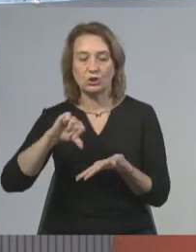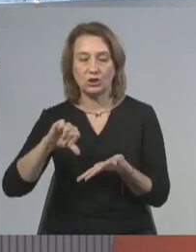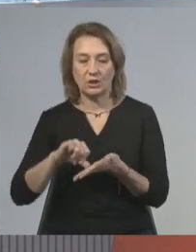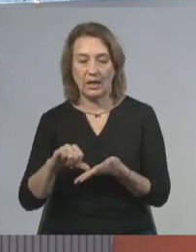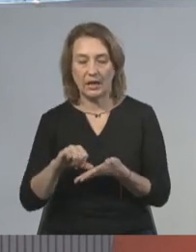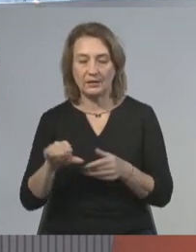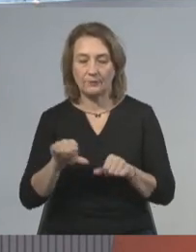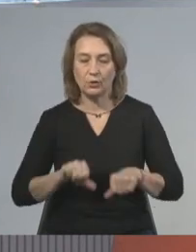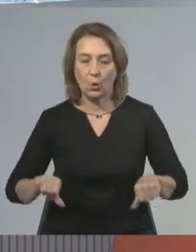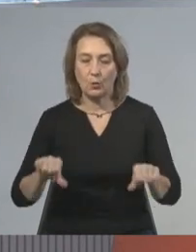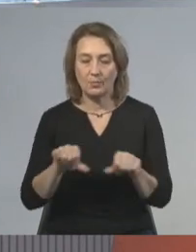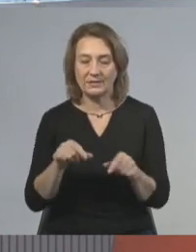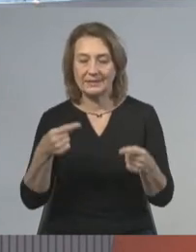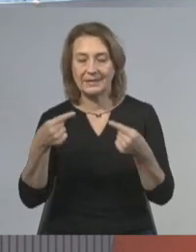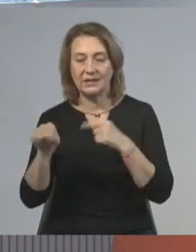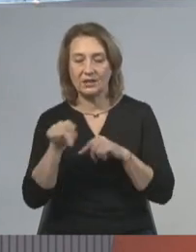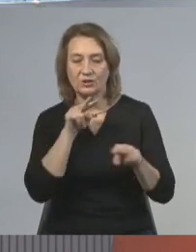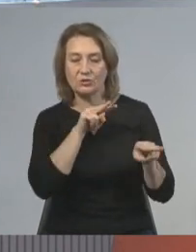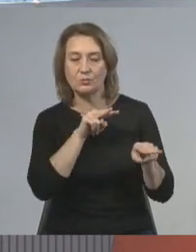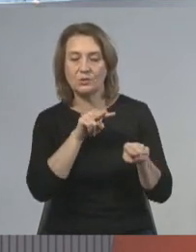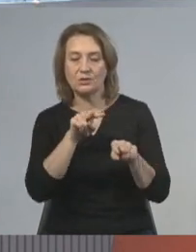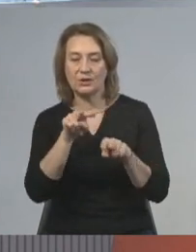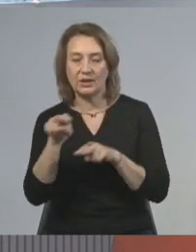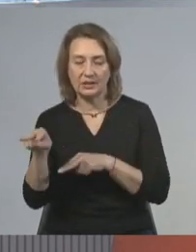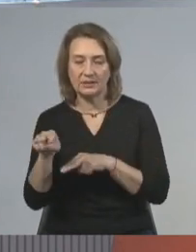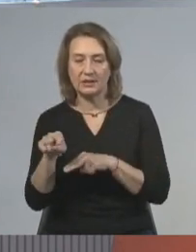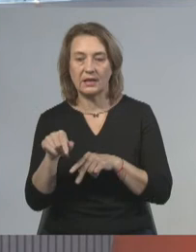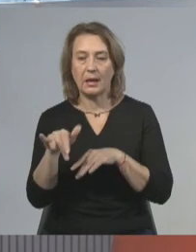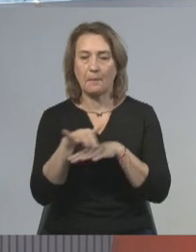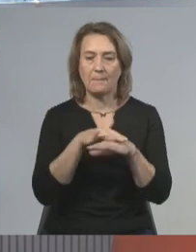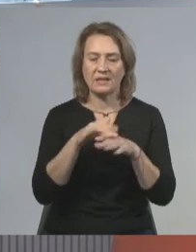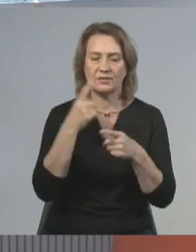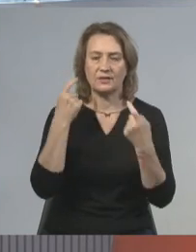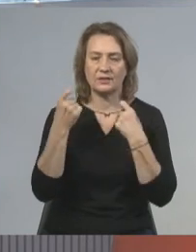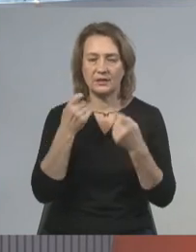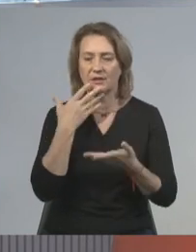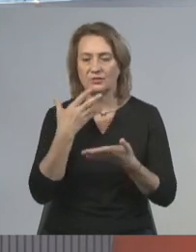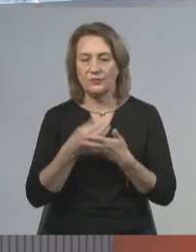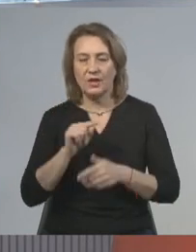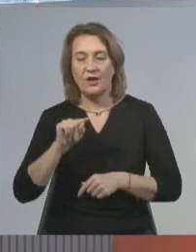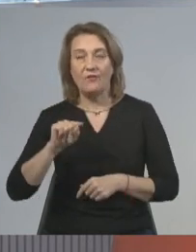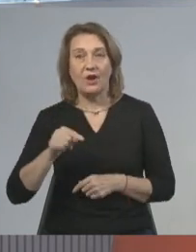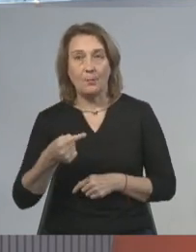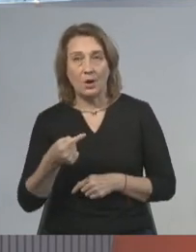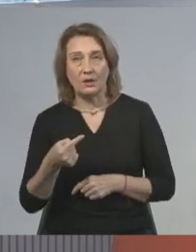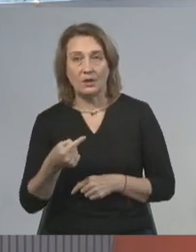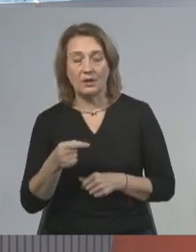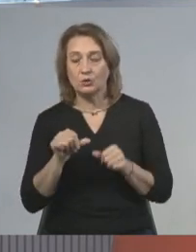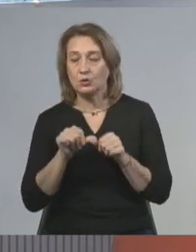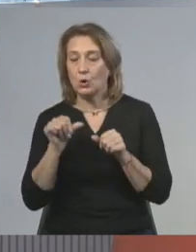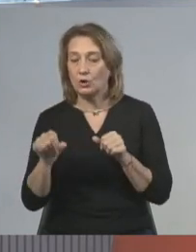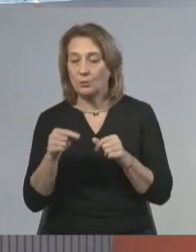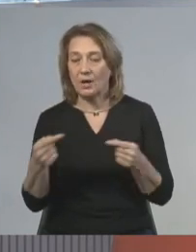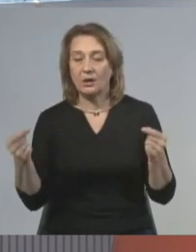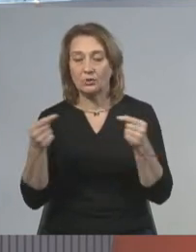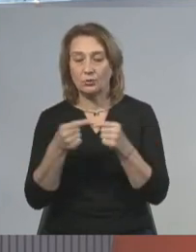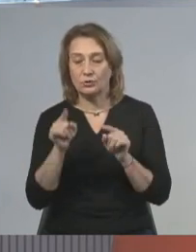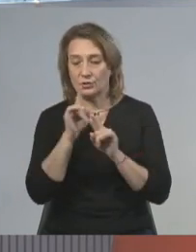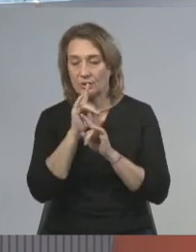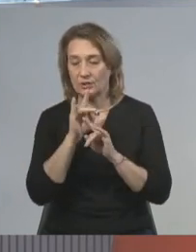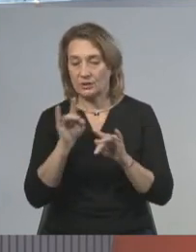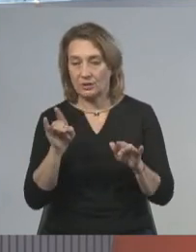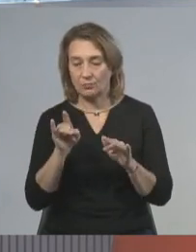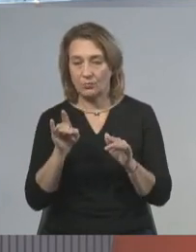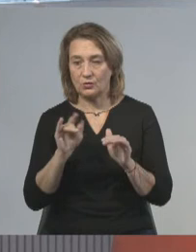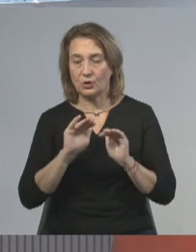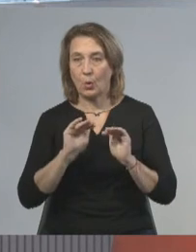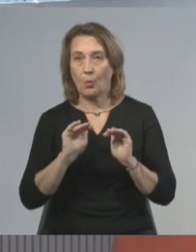know requirements to them as for observers candidates and mass media they also have a certain number